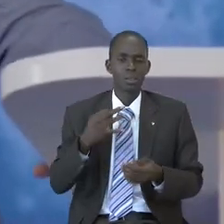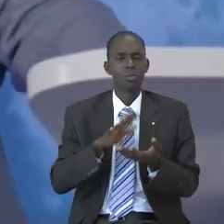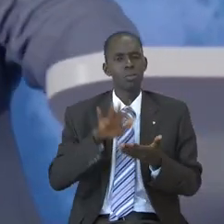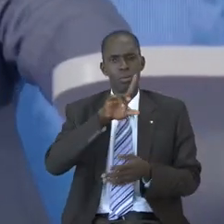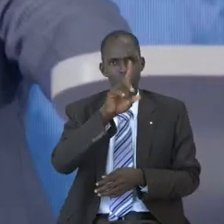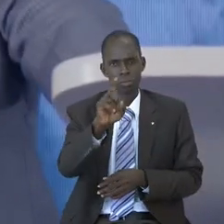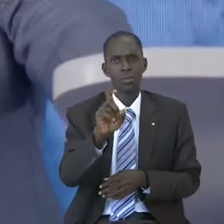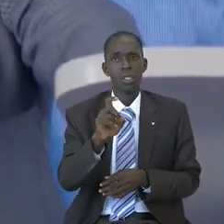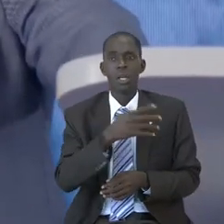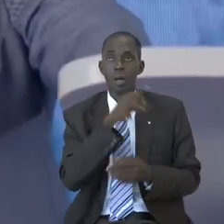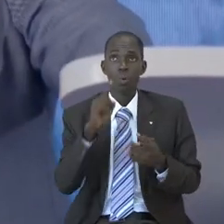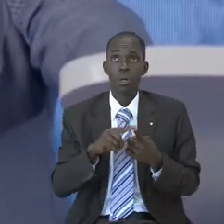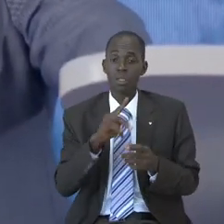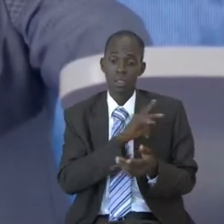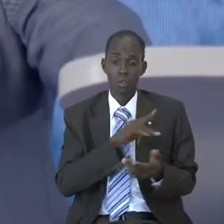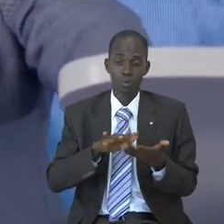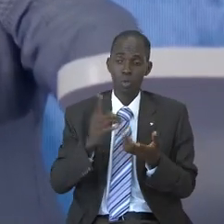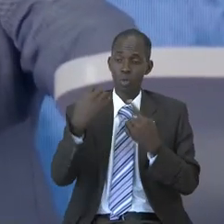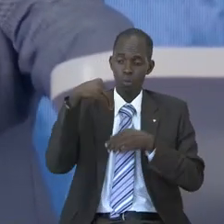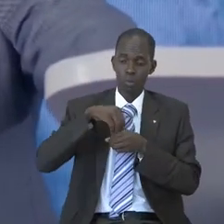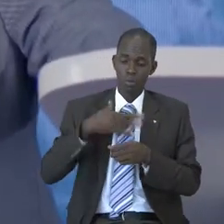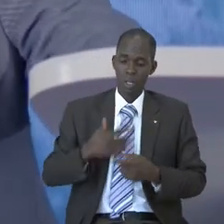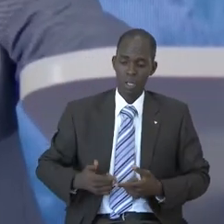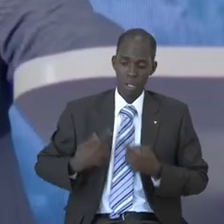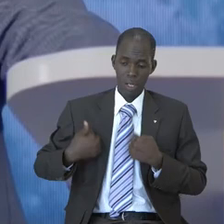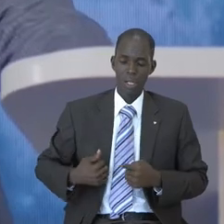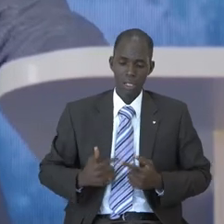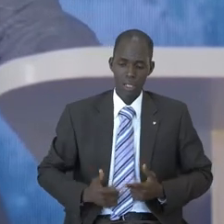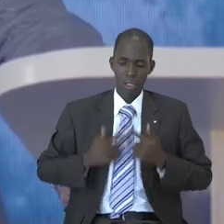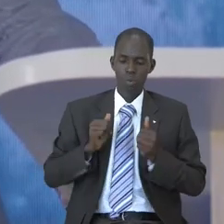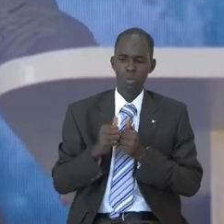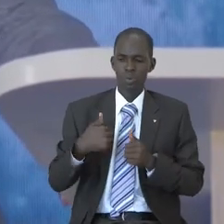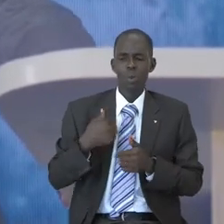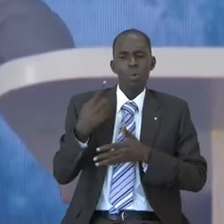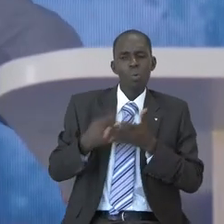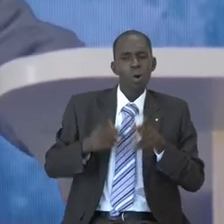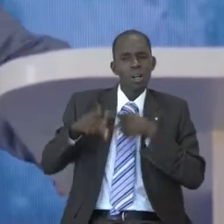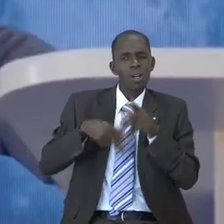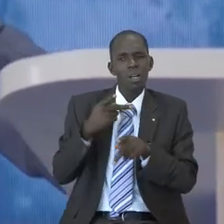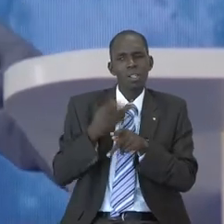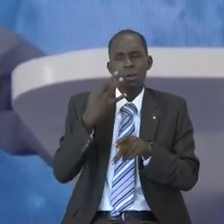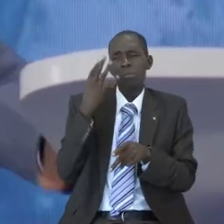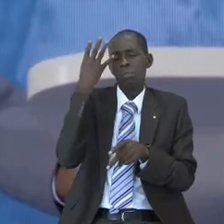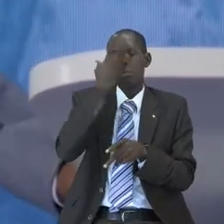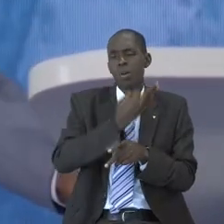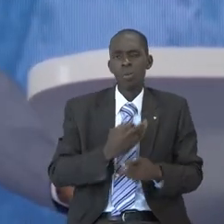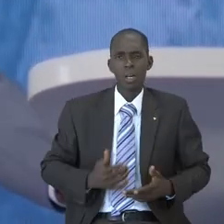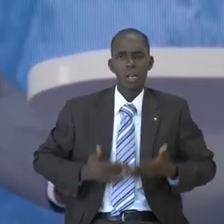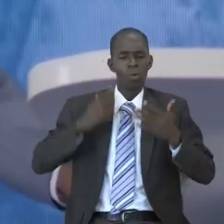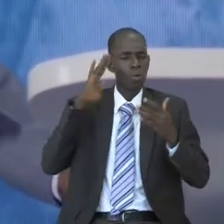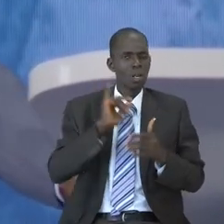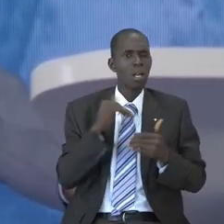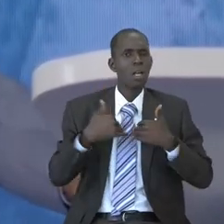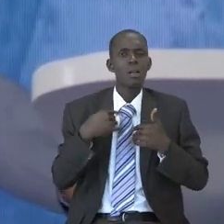And when he comes to my heart, when he comes to live with me, what kind of glorious life will I have? Tell me, who